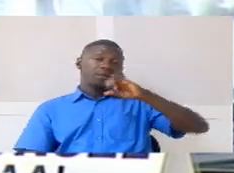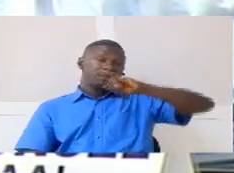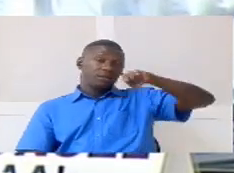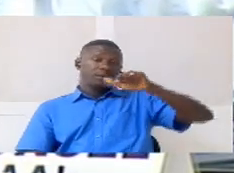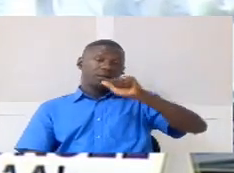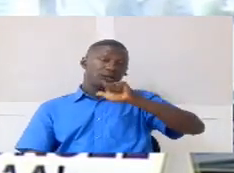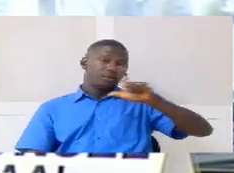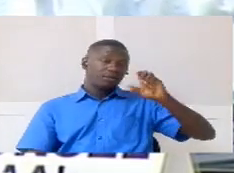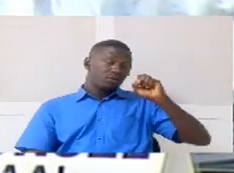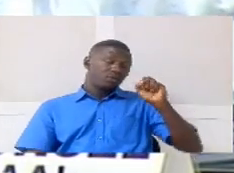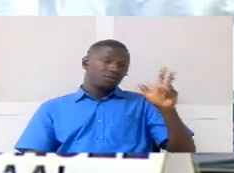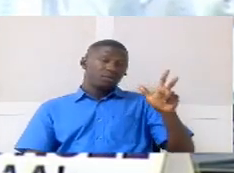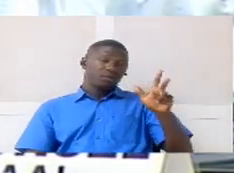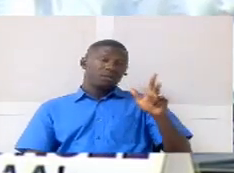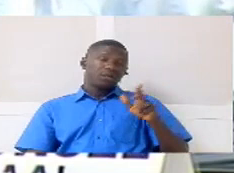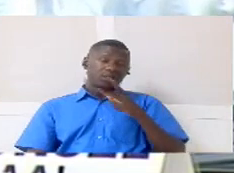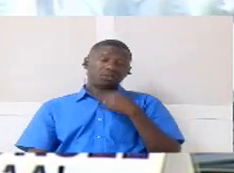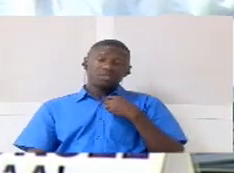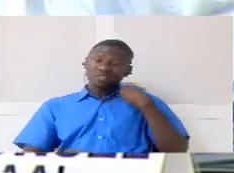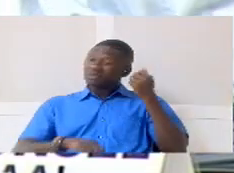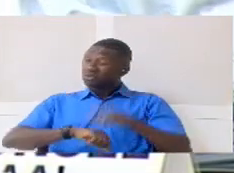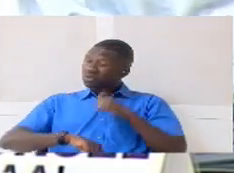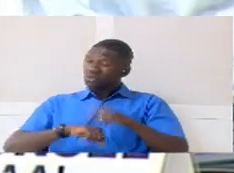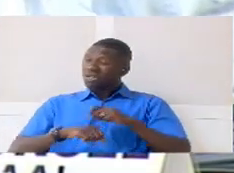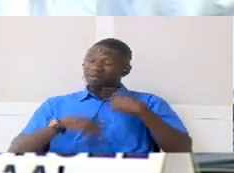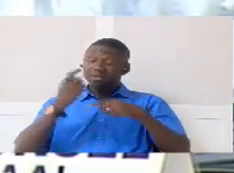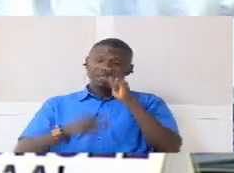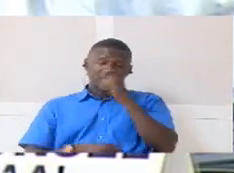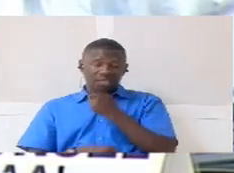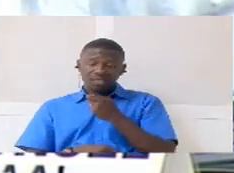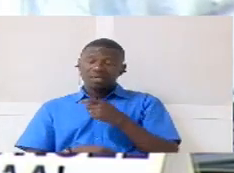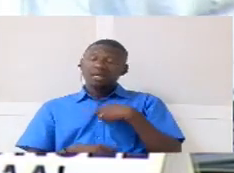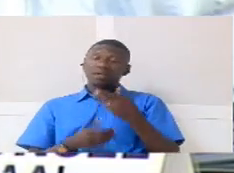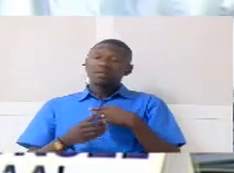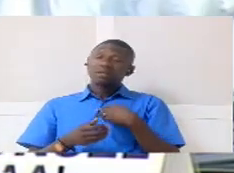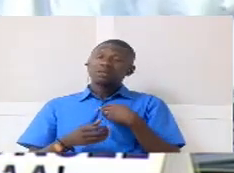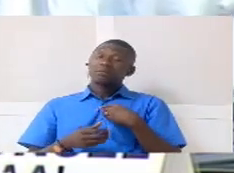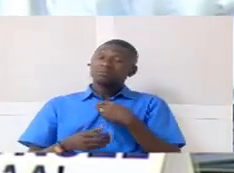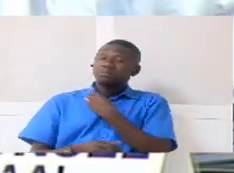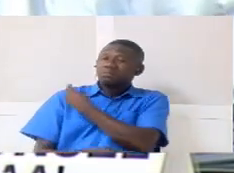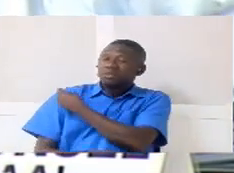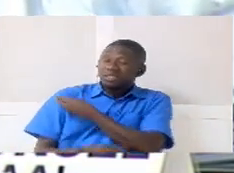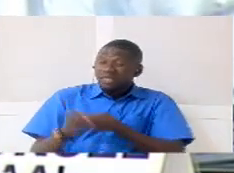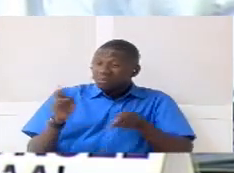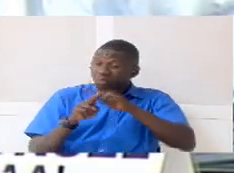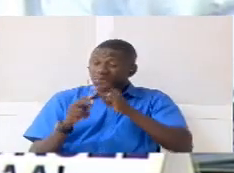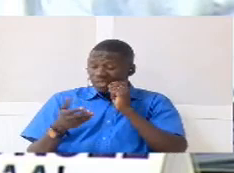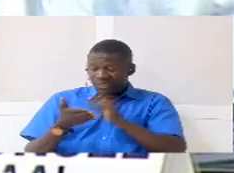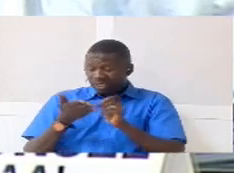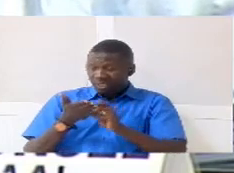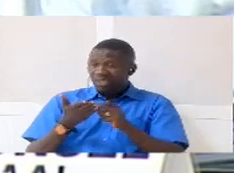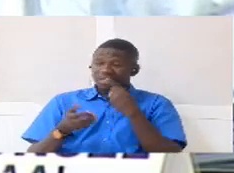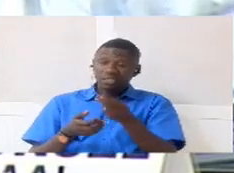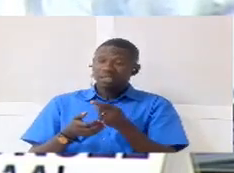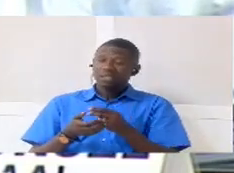medical report came and said that he died out of cardiorespiratory arrest and things like that. But he was tortured and